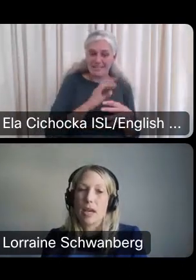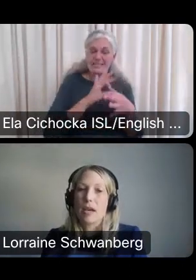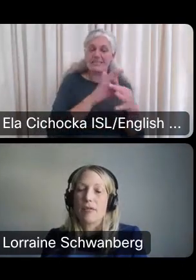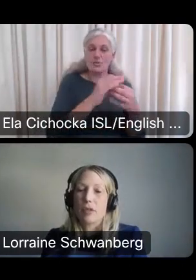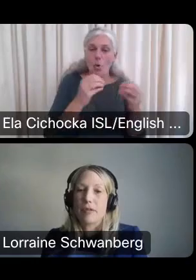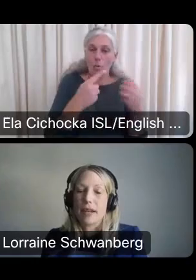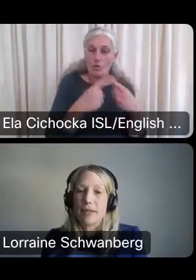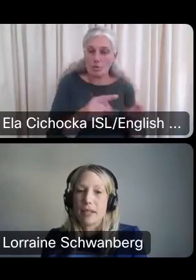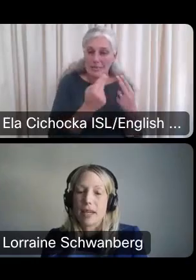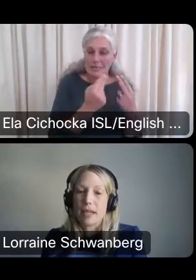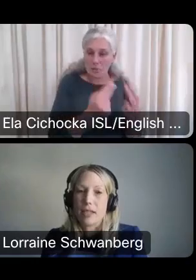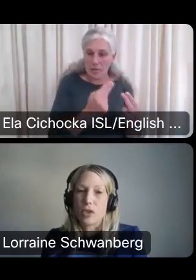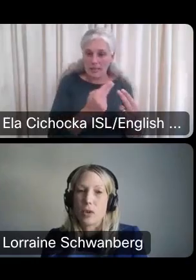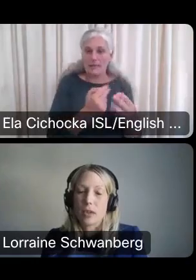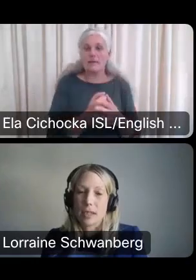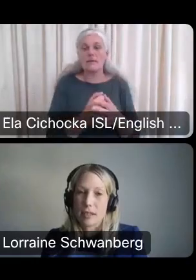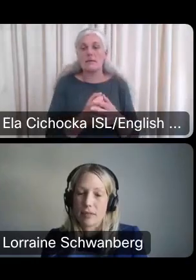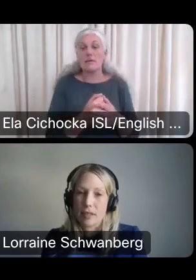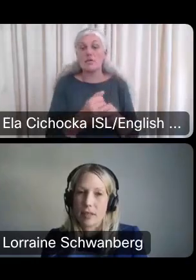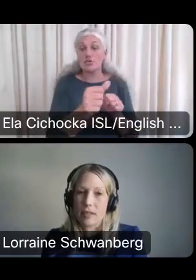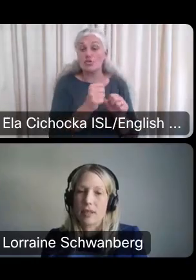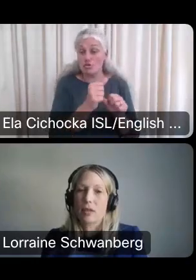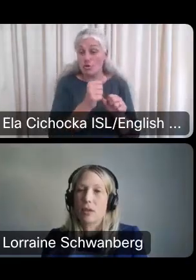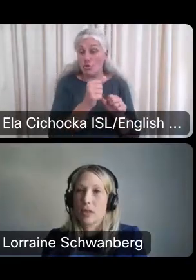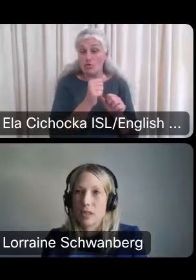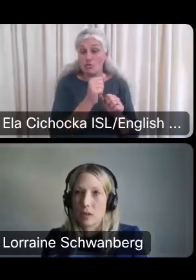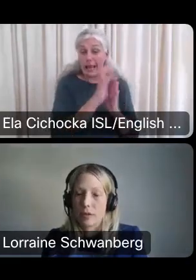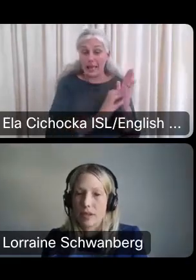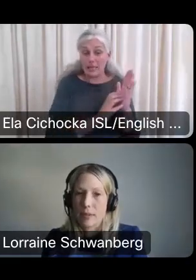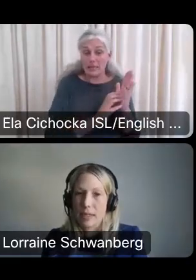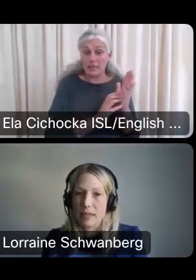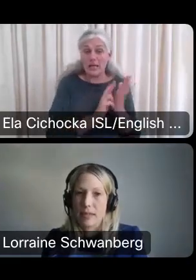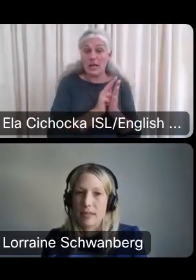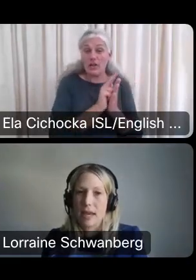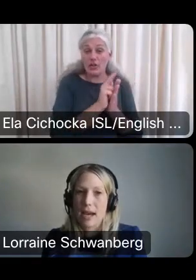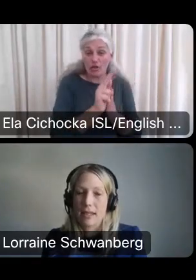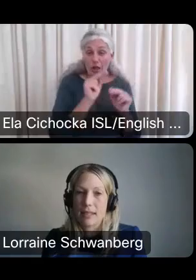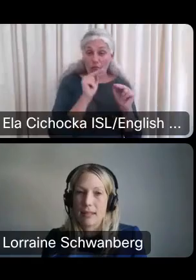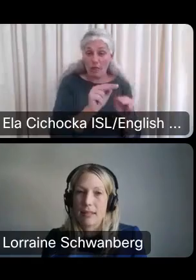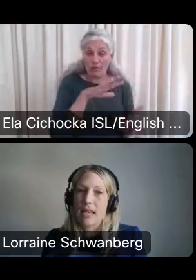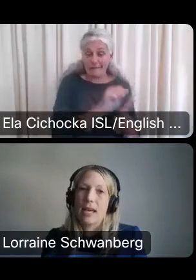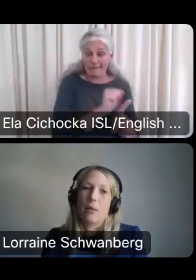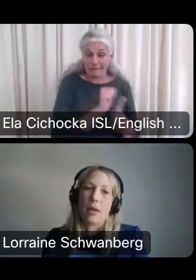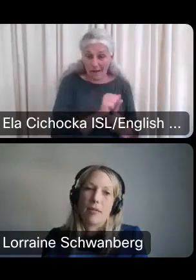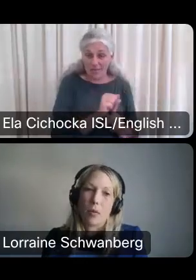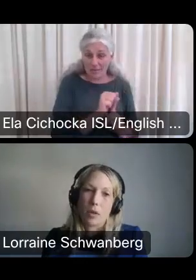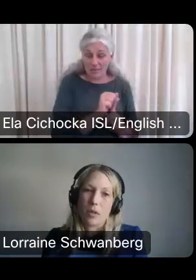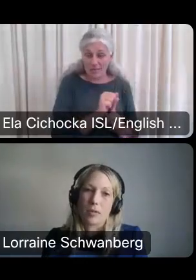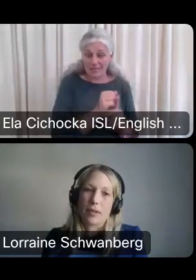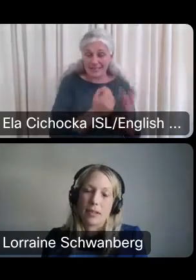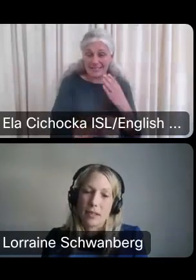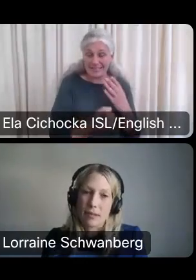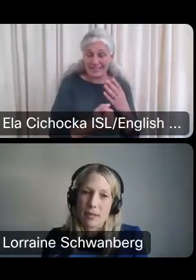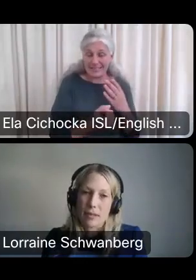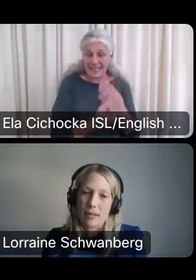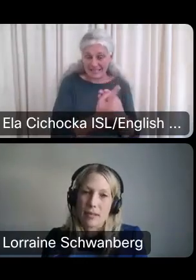requirements for a very short list of incidents. There's 13 notifiable incidents the Act lists. Whenever one of those